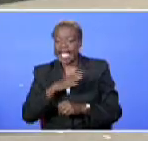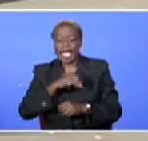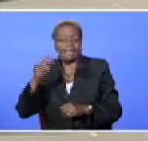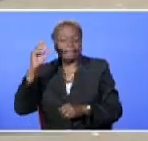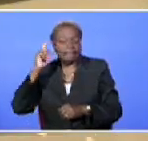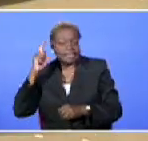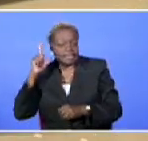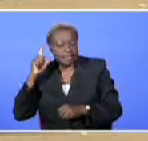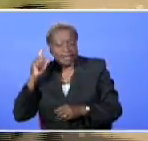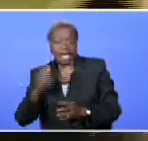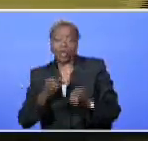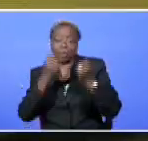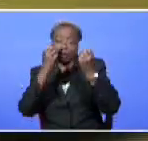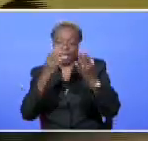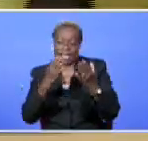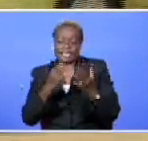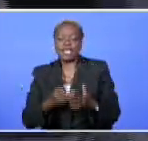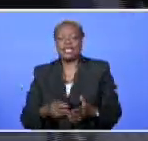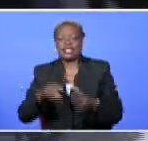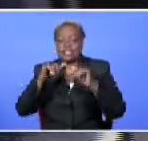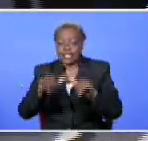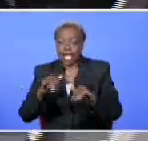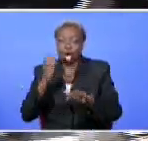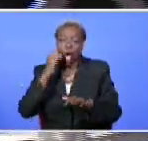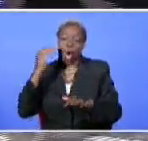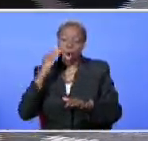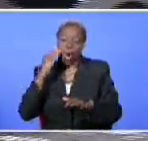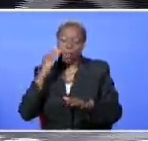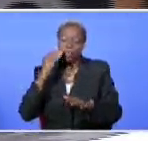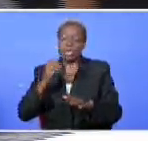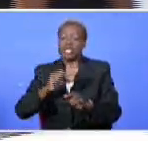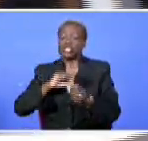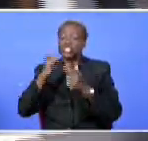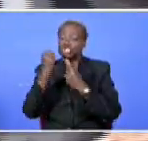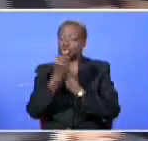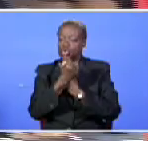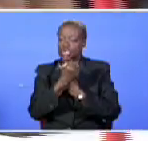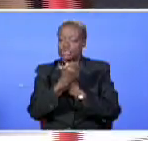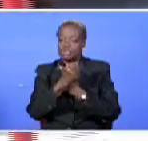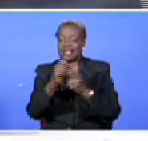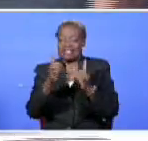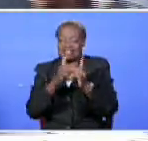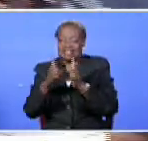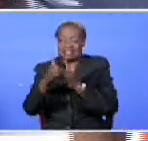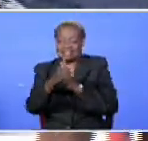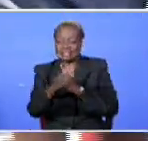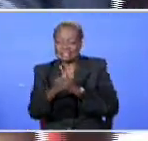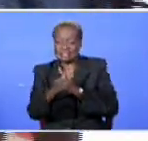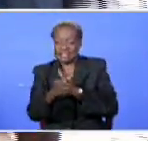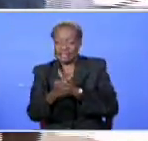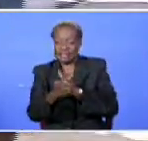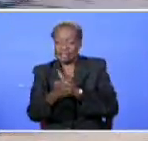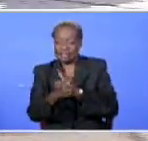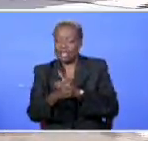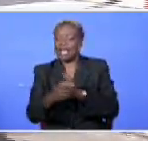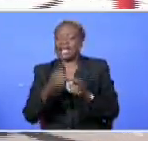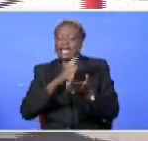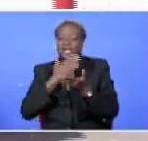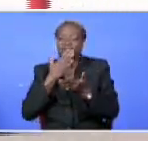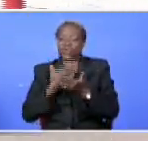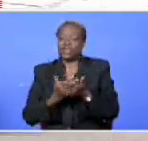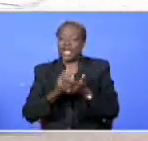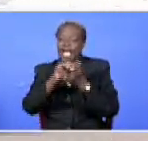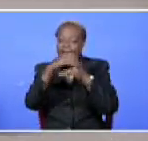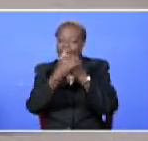to the policies of staying home, social distancing, physical distancing, proper lifestyle behavior modifications, good hygiene,